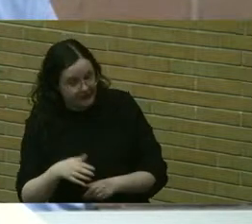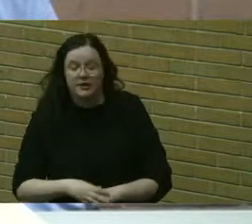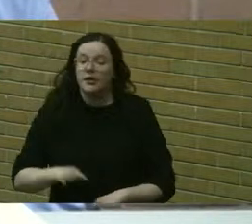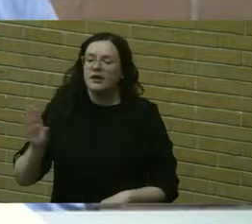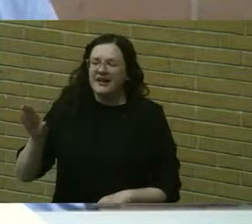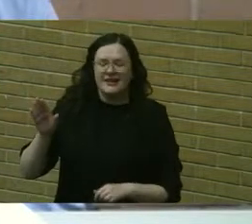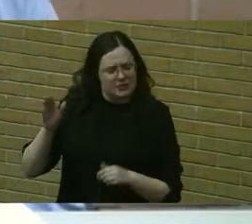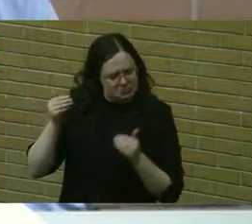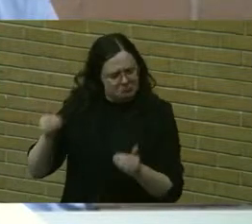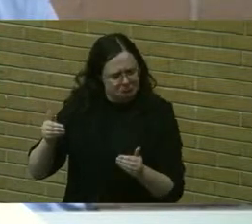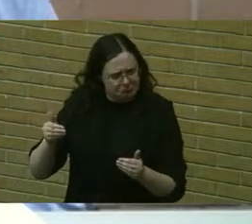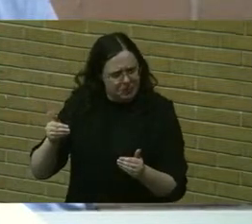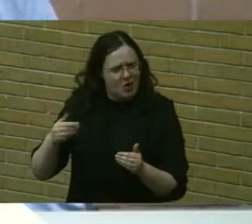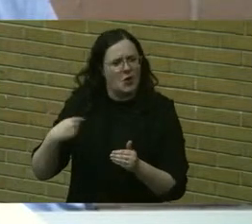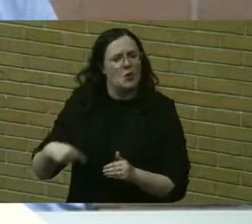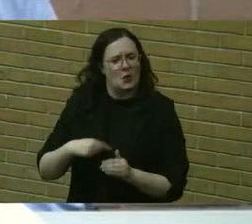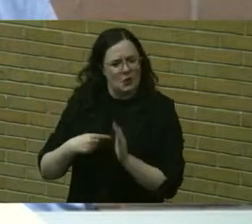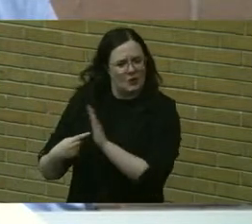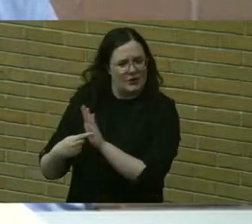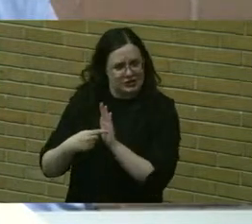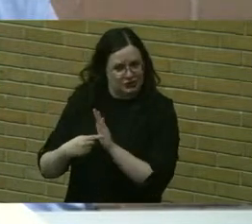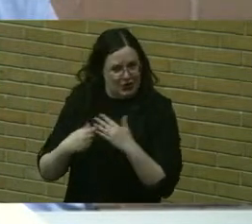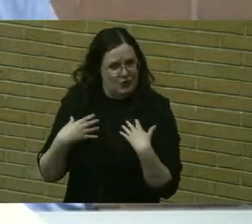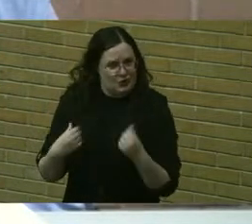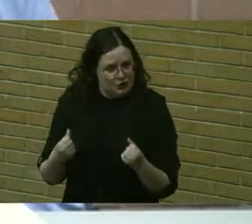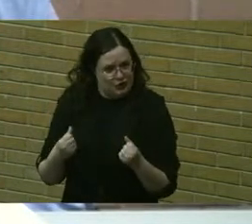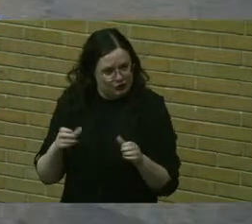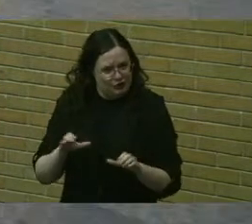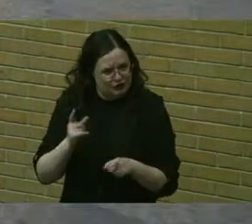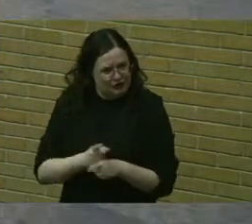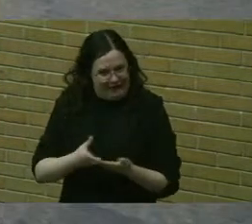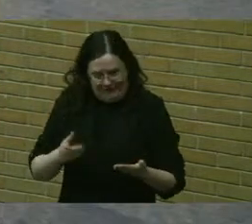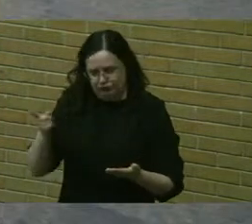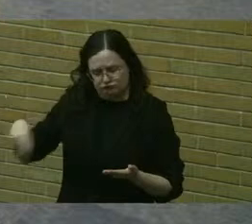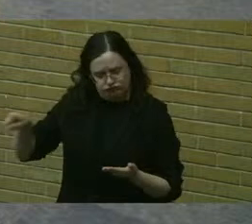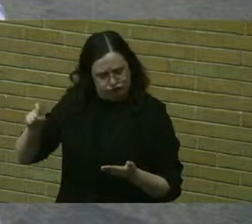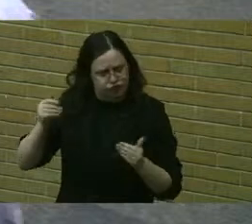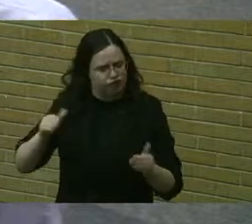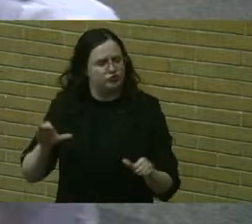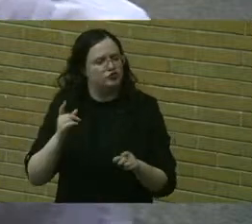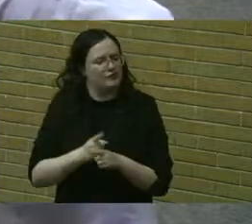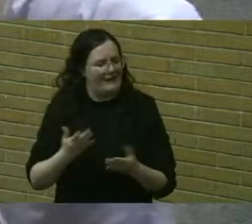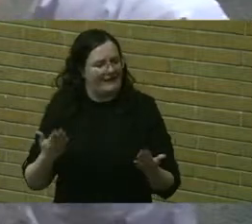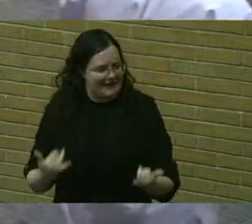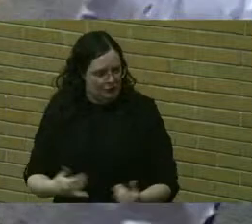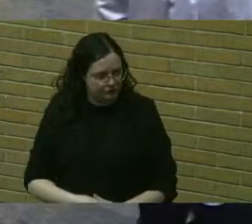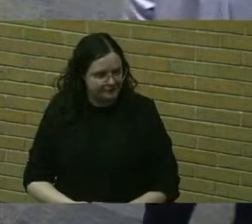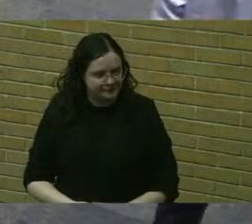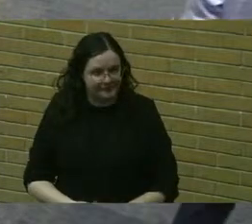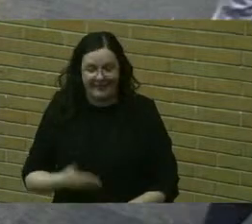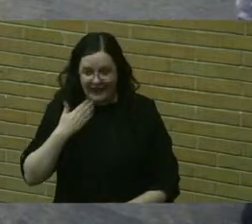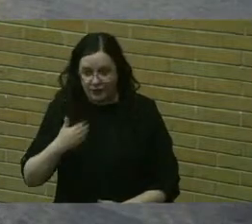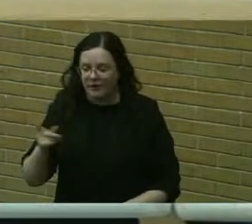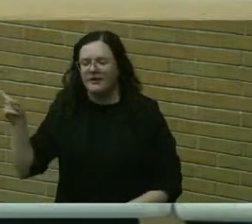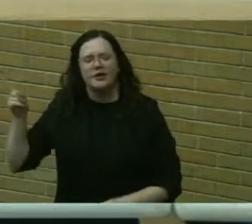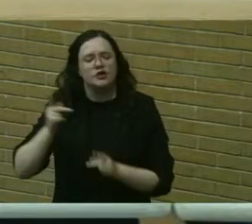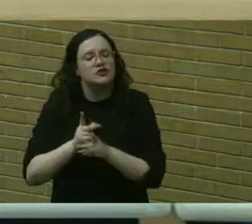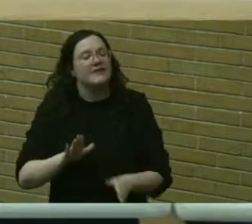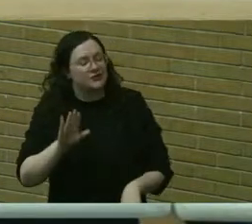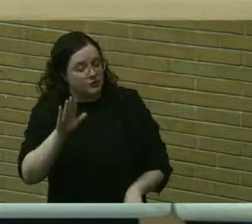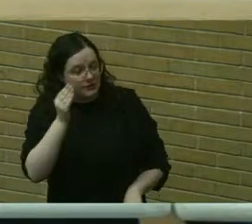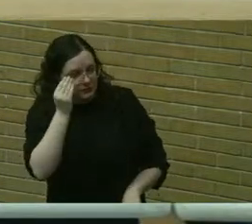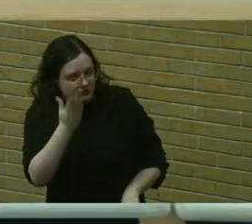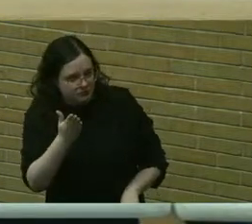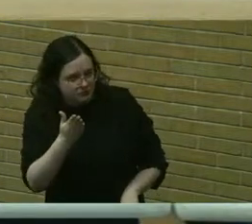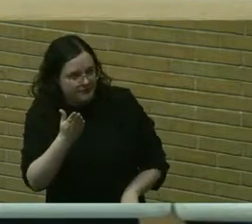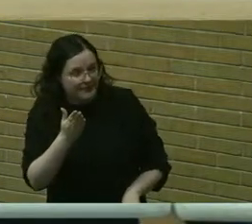the courage and conviction to do the right thing now. Thank you. Thank you. By the way, let me mention, if